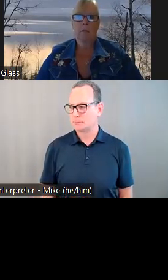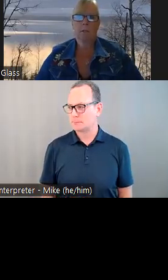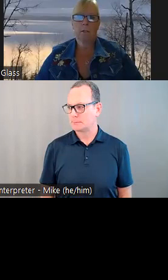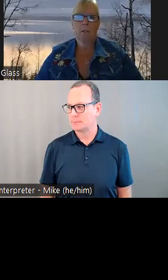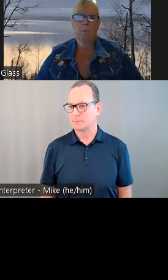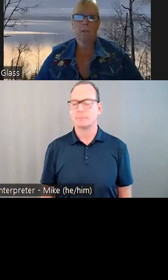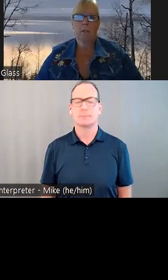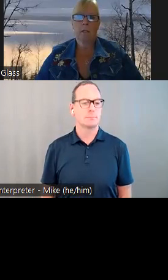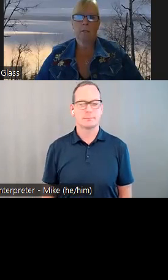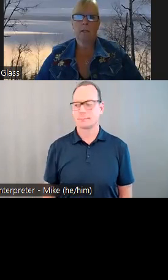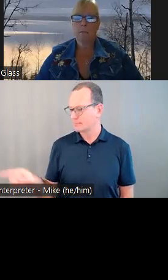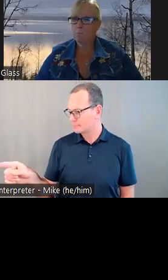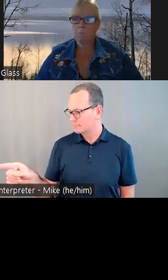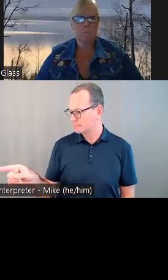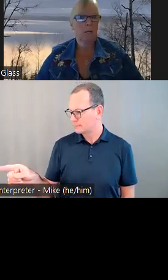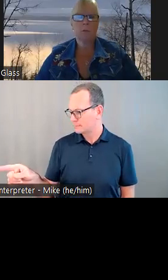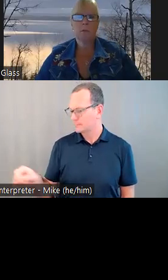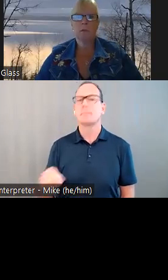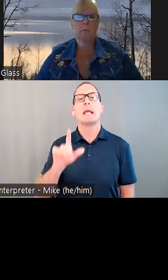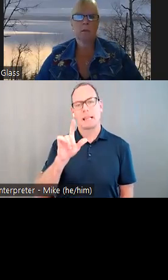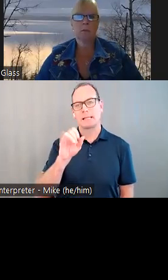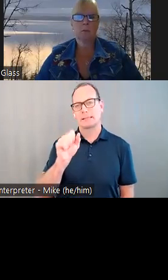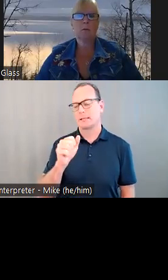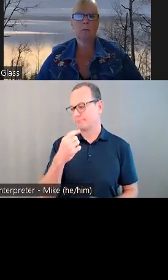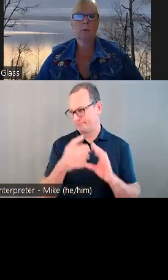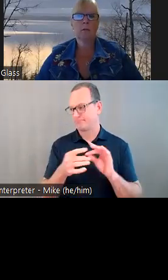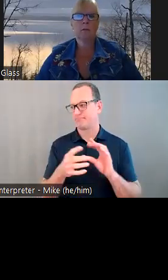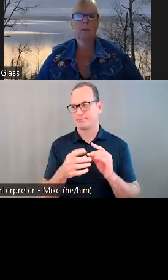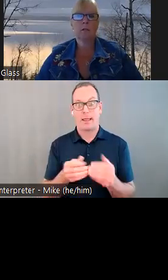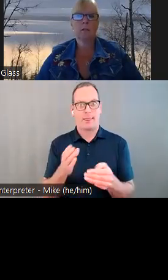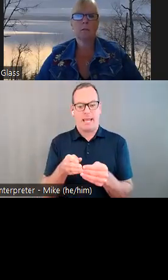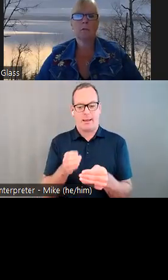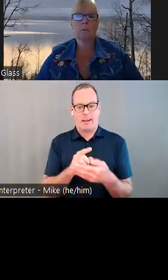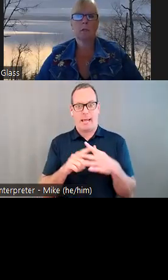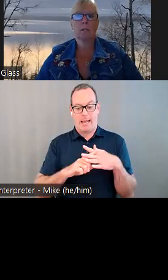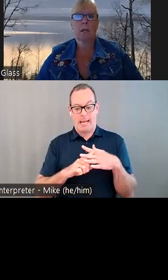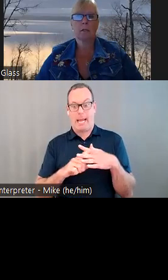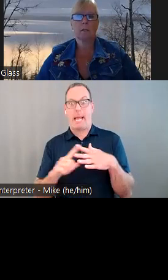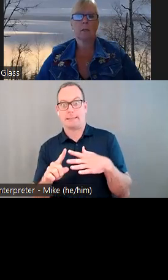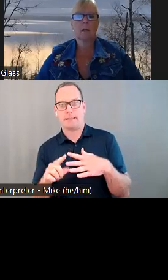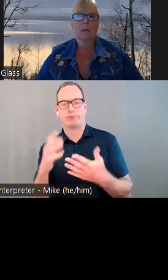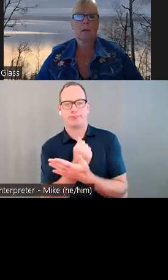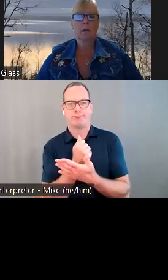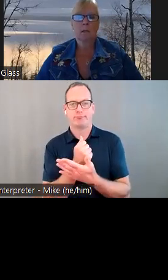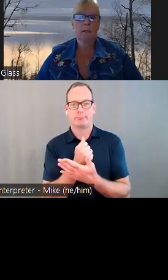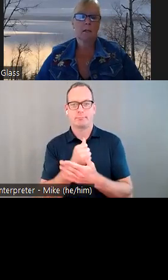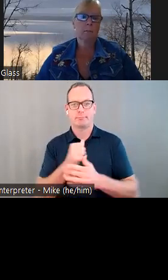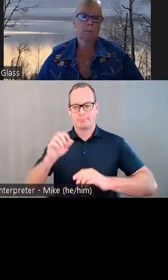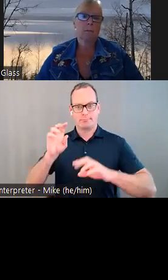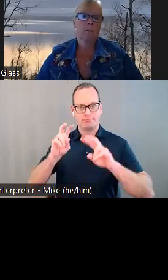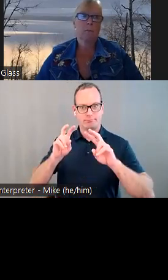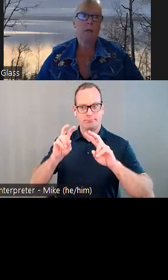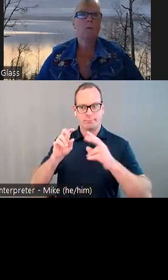Lisa says you can catch a lot of points at exit. Yep, absolutely. It's so important to revisit some of those things at exit. And a lot of the